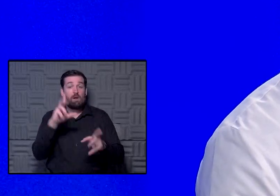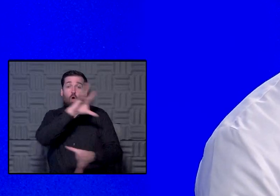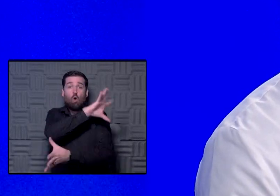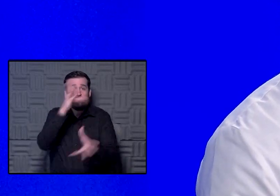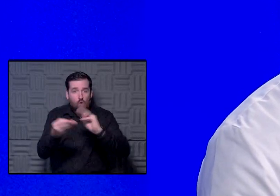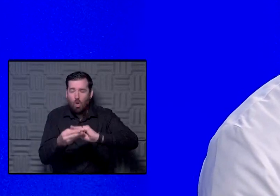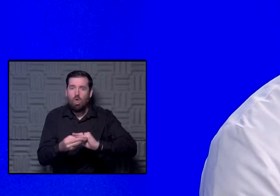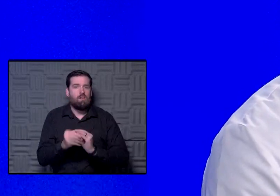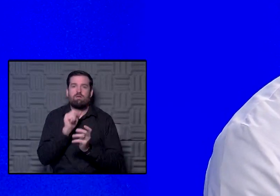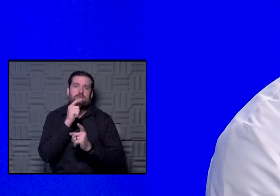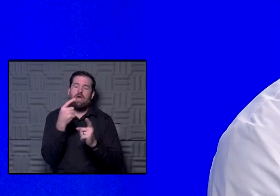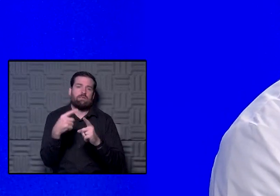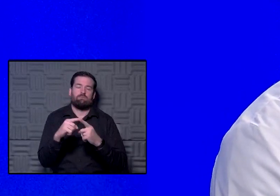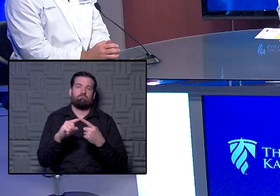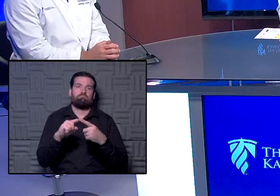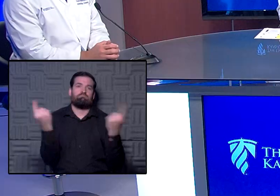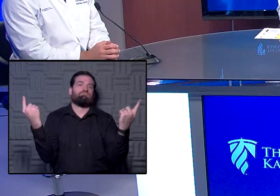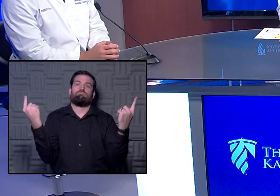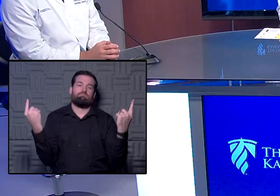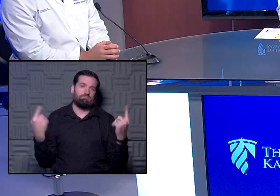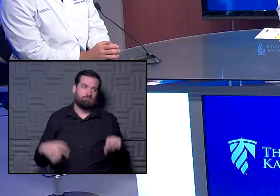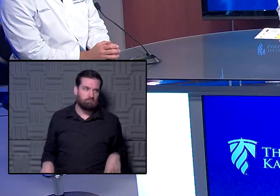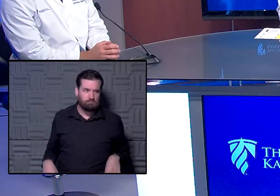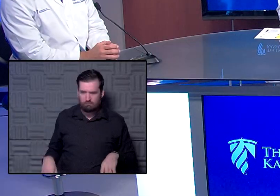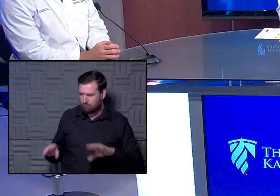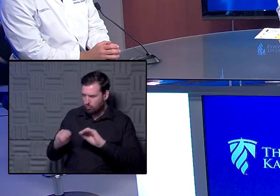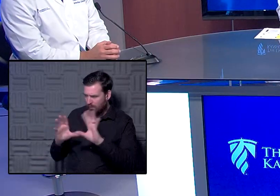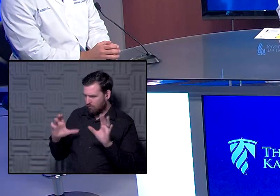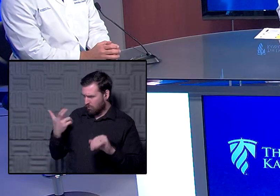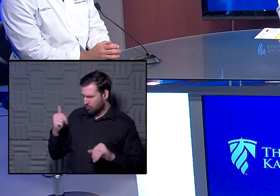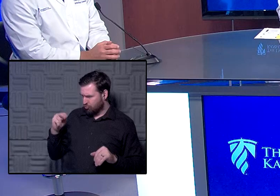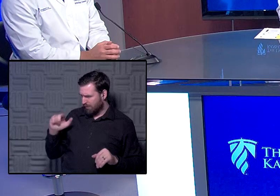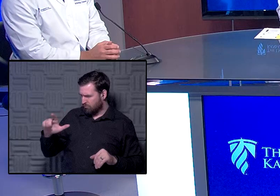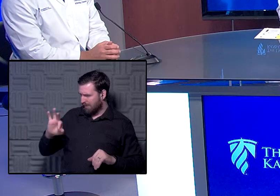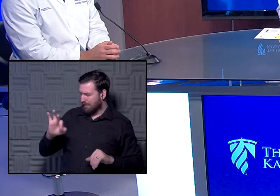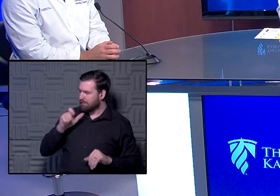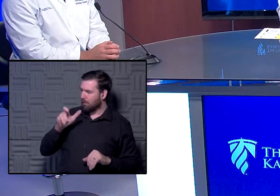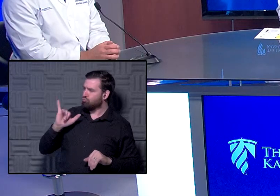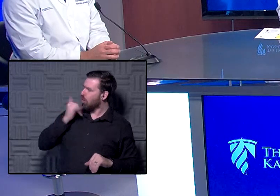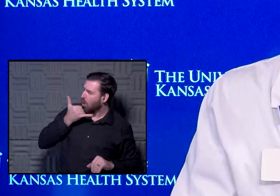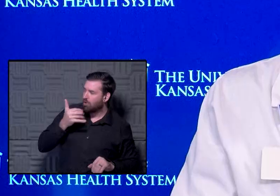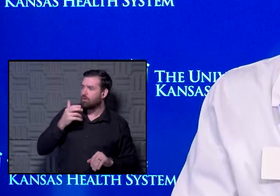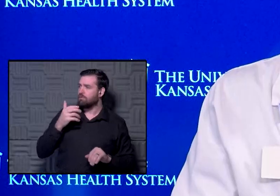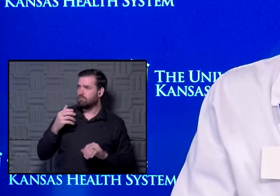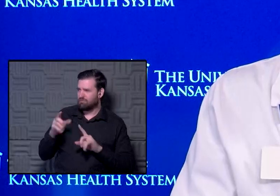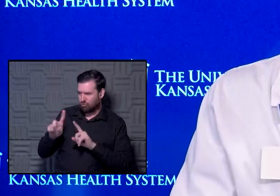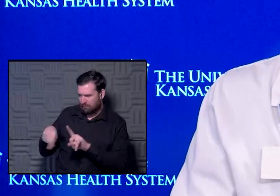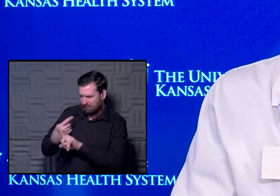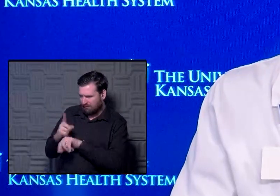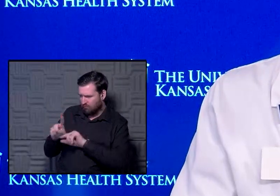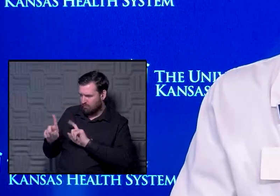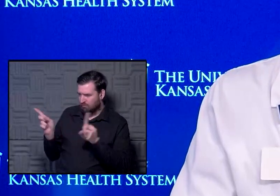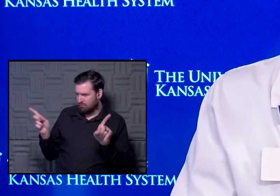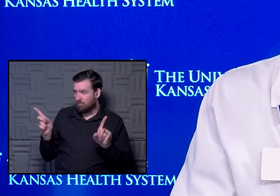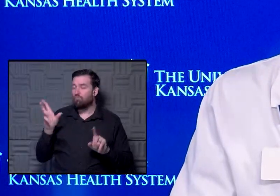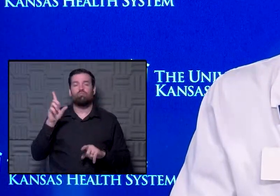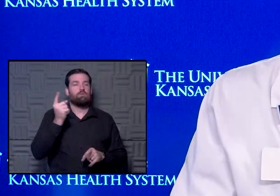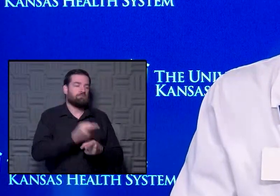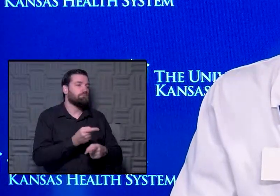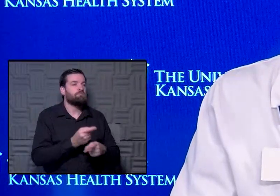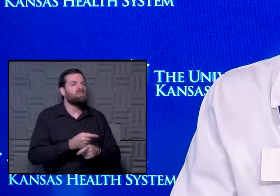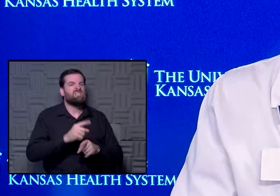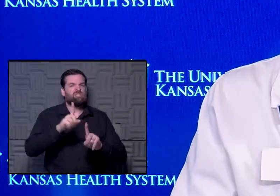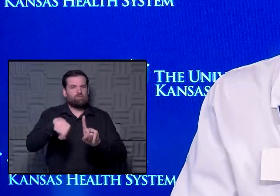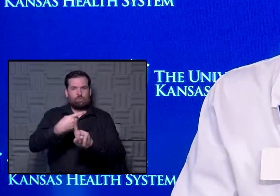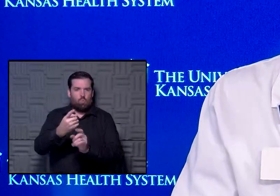a large discrepancy in those numbers. So to clarify, Channel 9 is not wrong, No. just different. Every time we look at these numbers, they're a